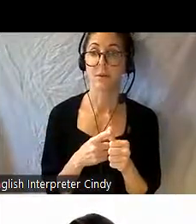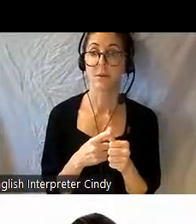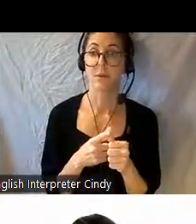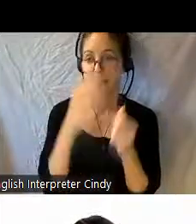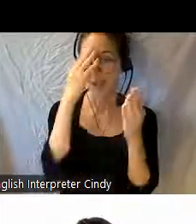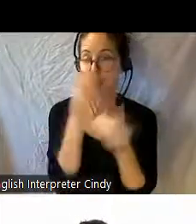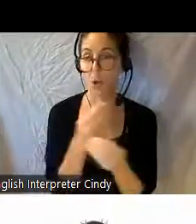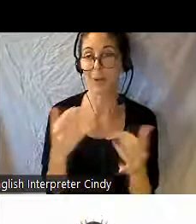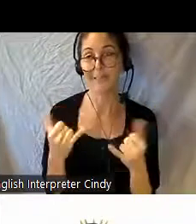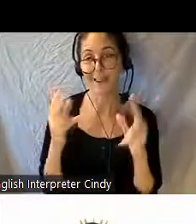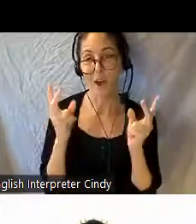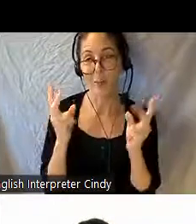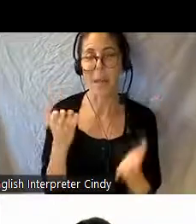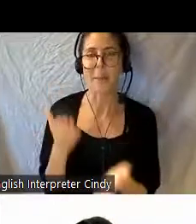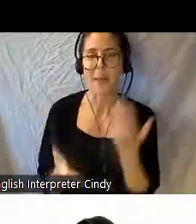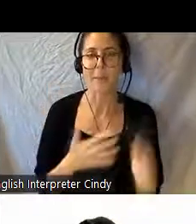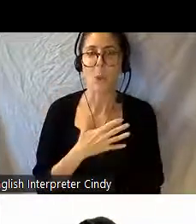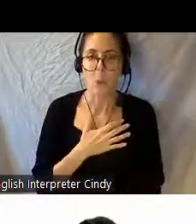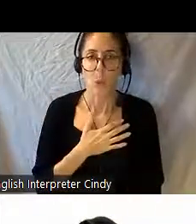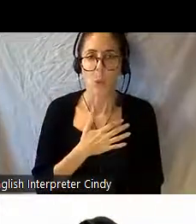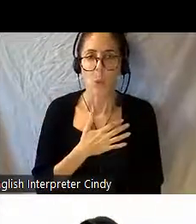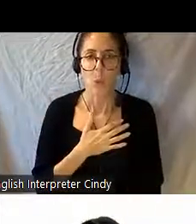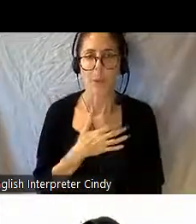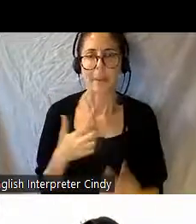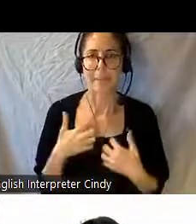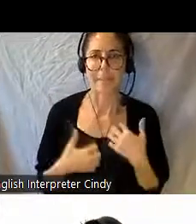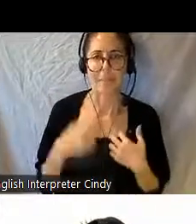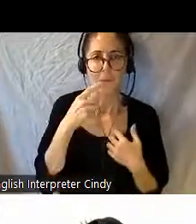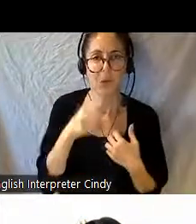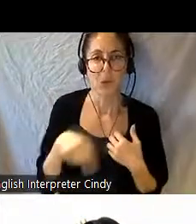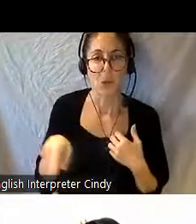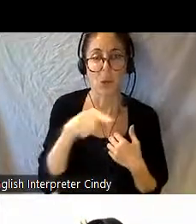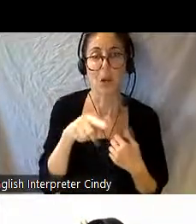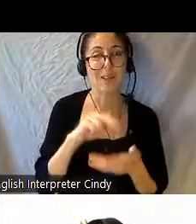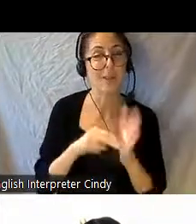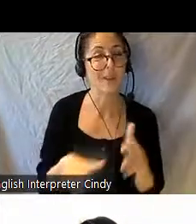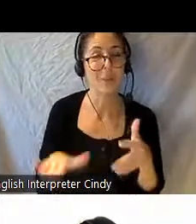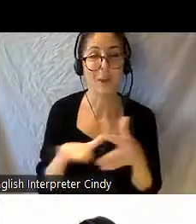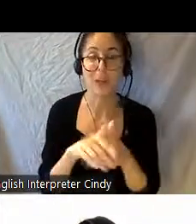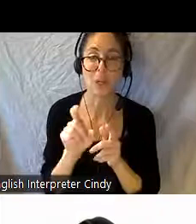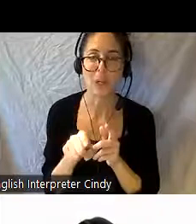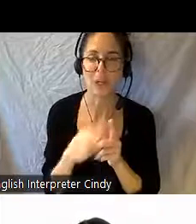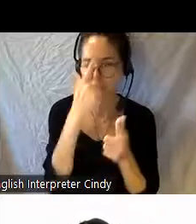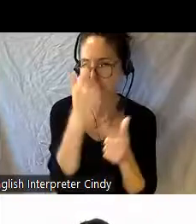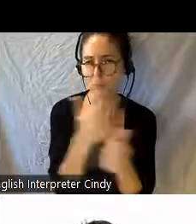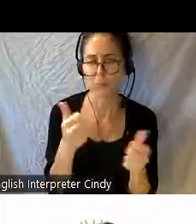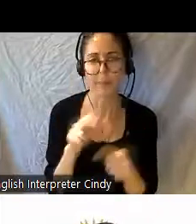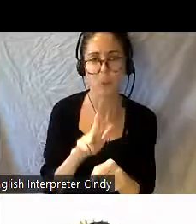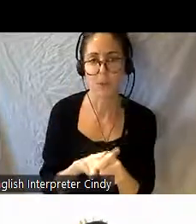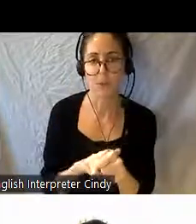today might be upsetting and uncomfortable. If you do have to reach out for support or take a break, please do so. And you can